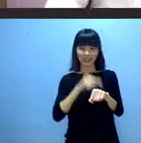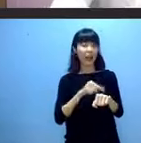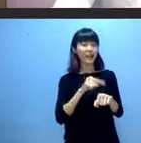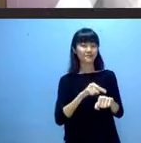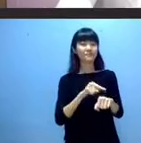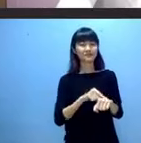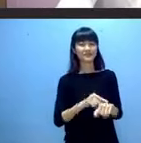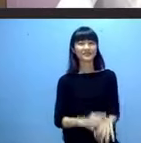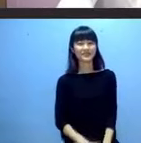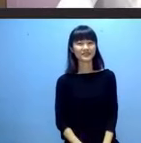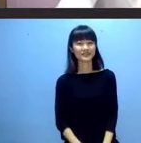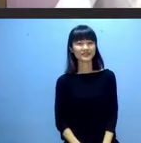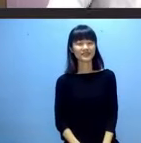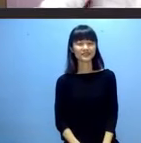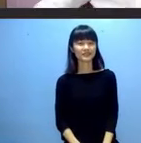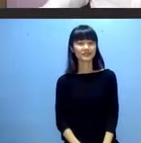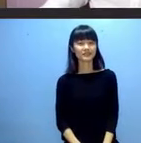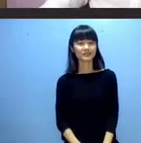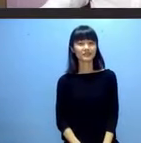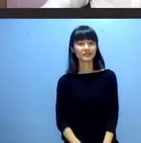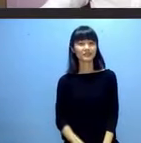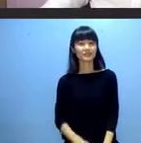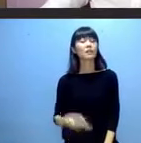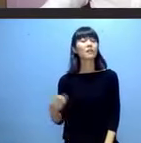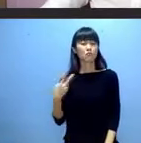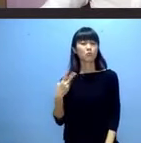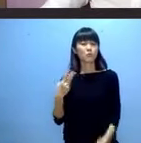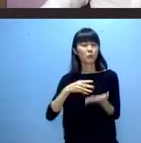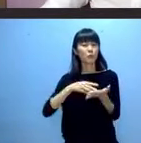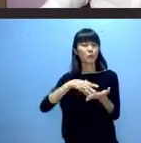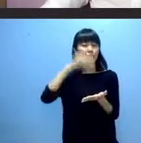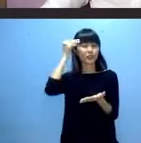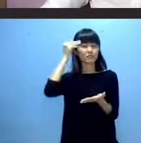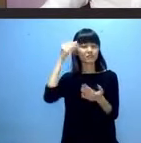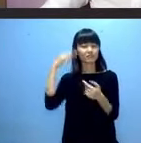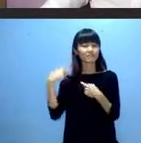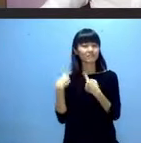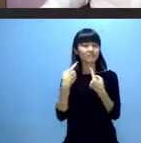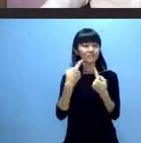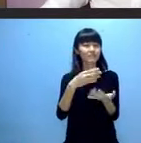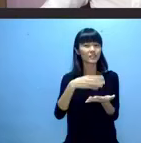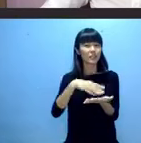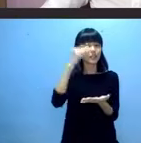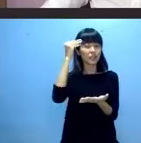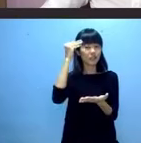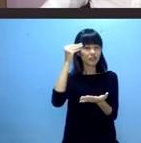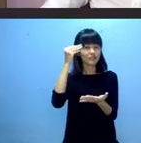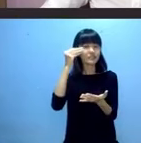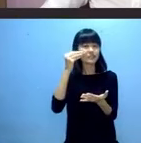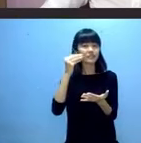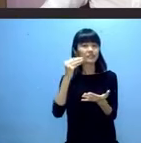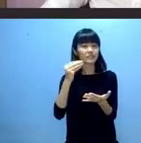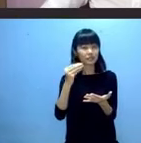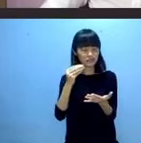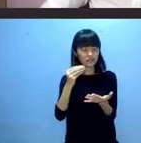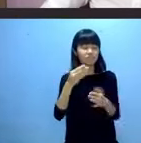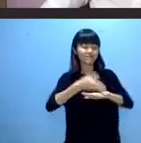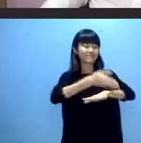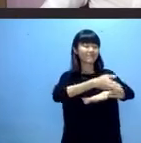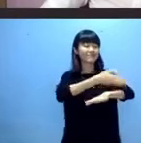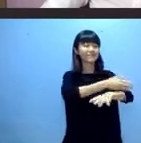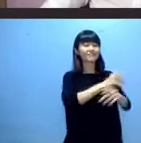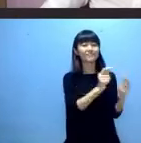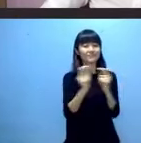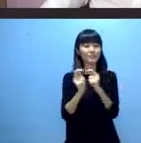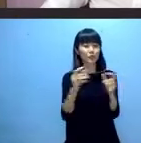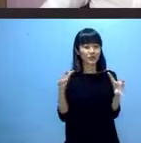All right. Yeah, so we have definitely learned to work very much, much, much better, you know,